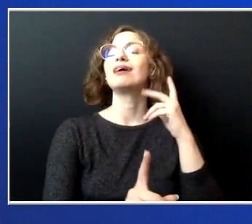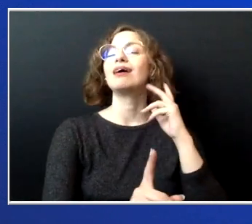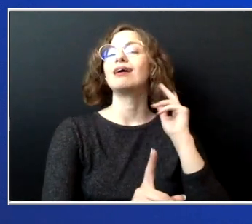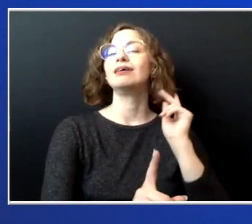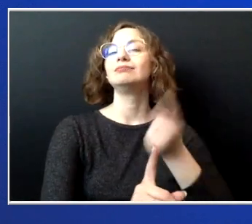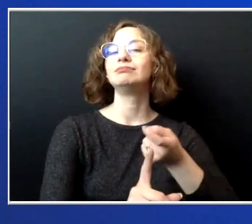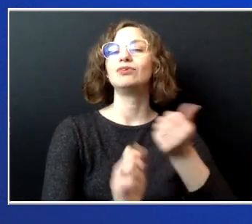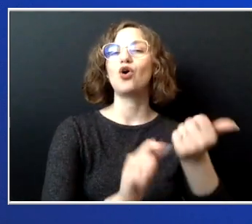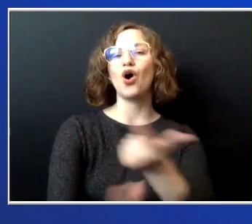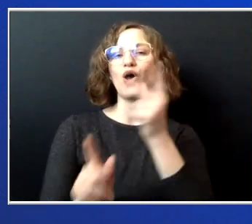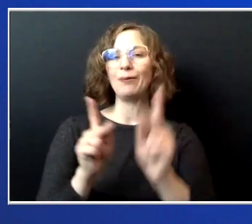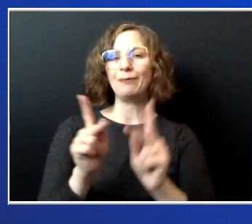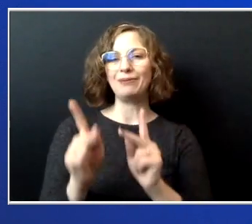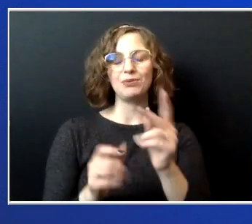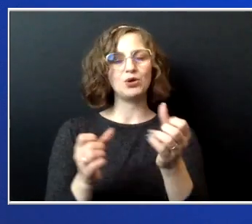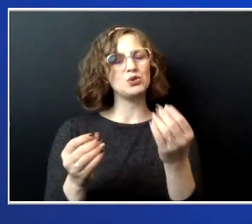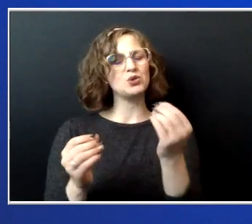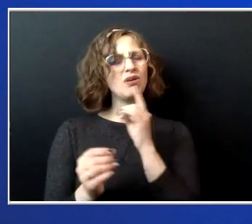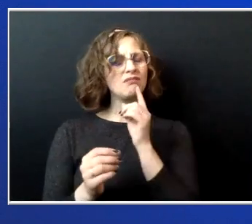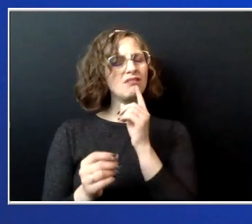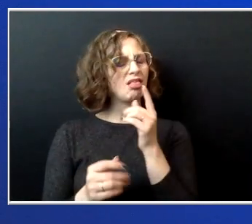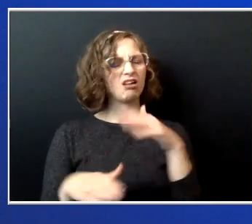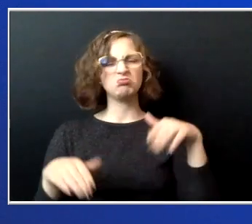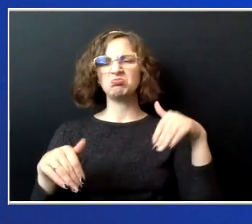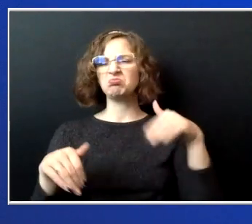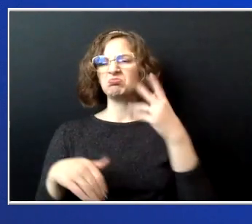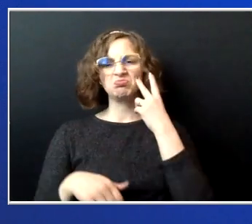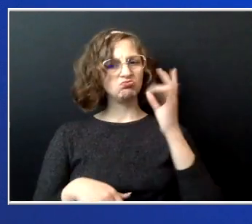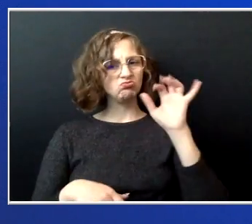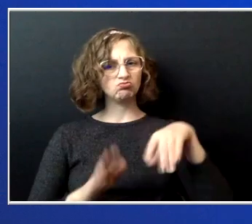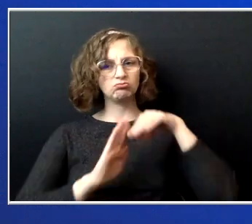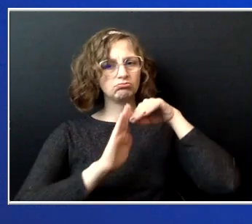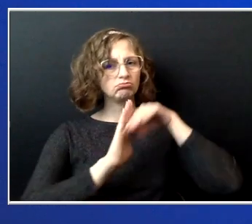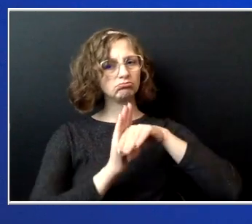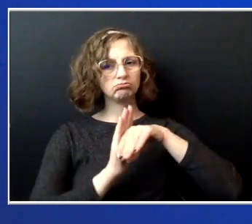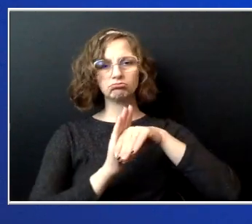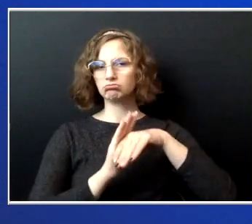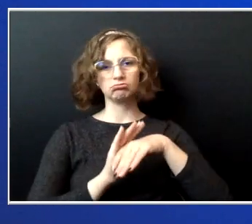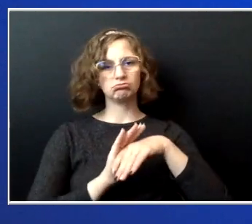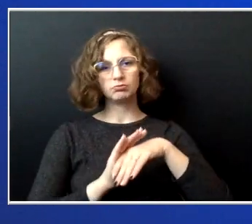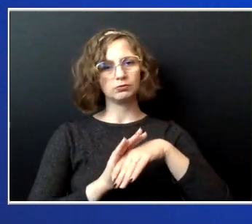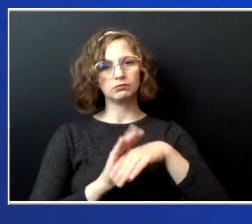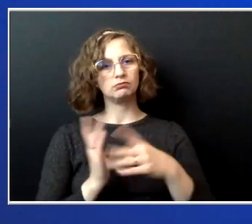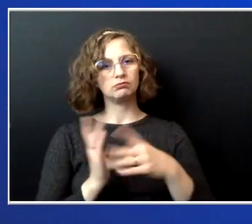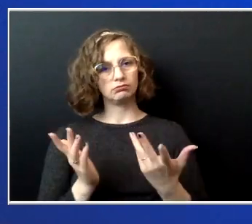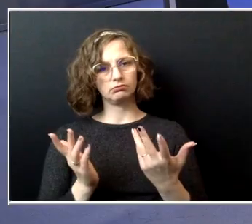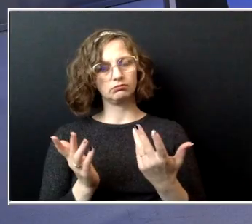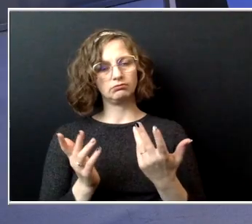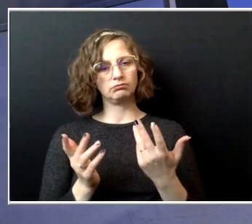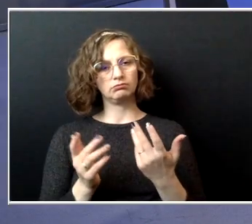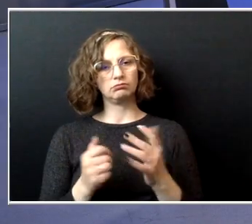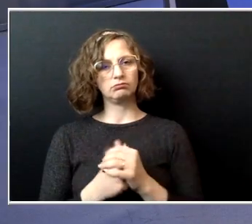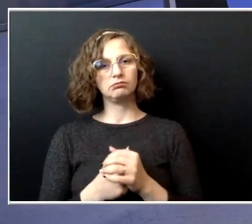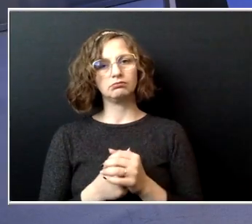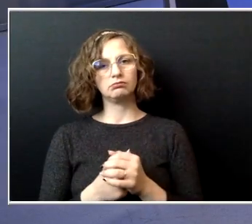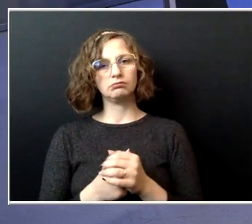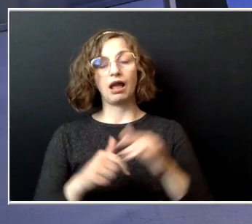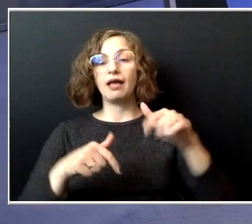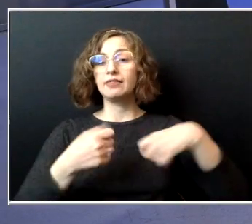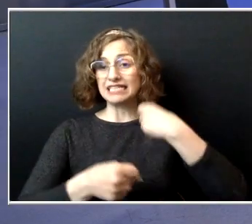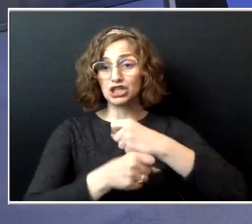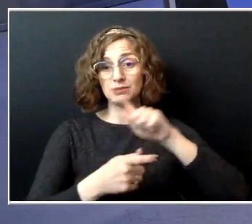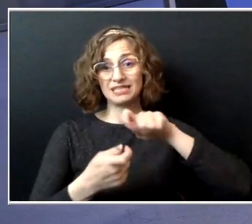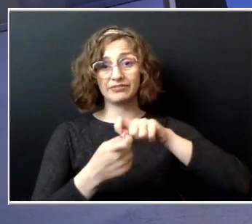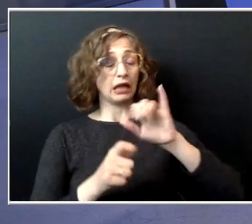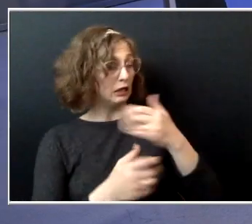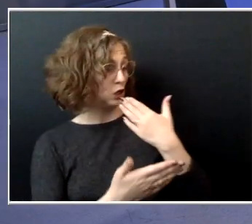So I really haven't seen that decline in this COVID year. That's this good year news. in particular. 'Cause I'm not sure